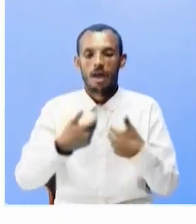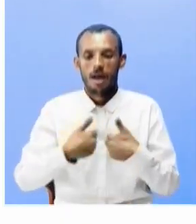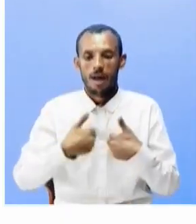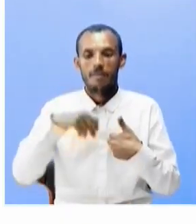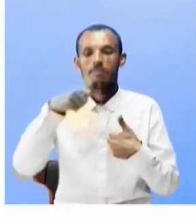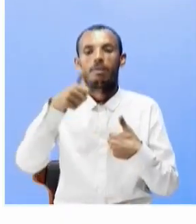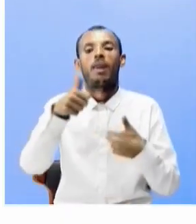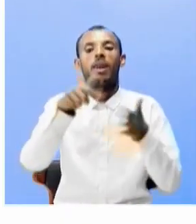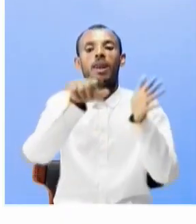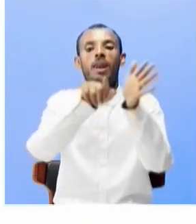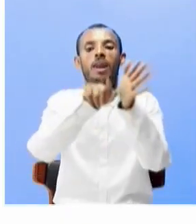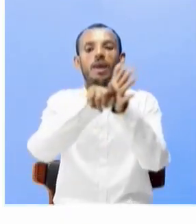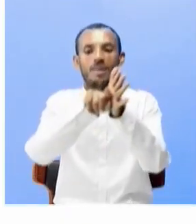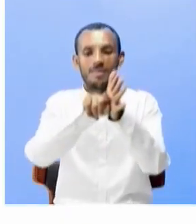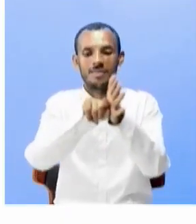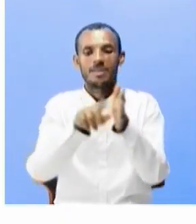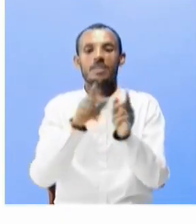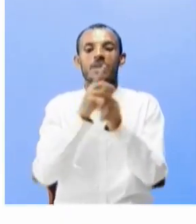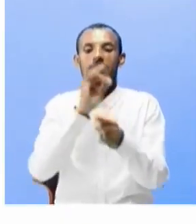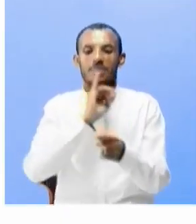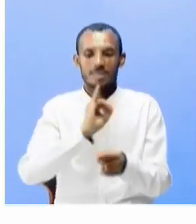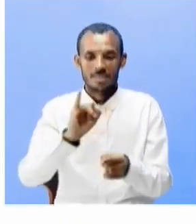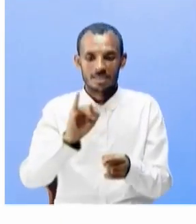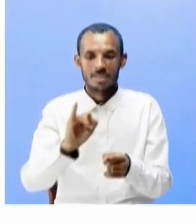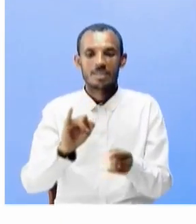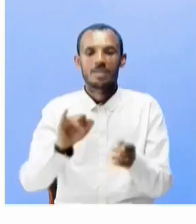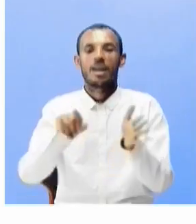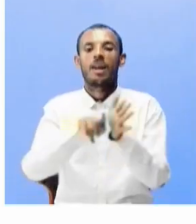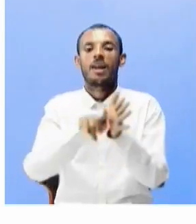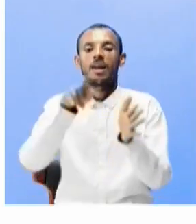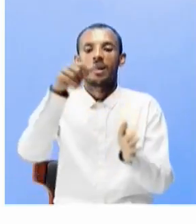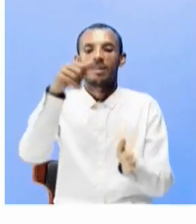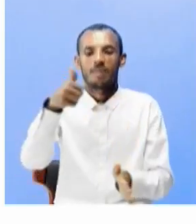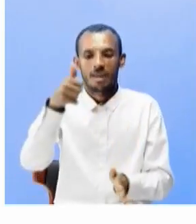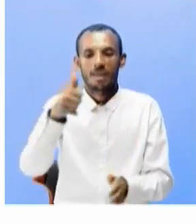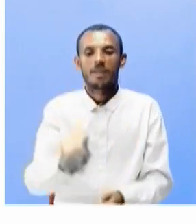10 negatives. The answer will be negative 10.